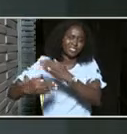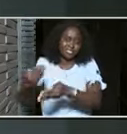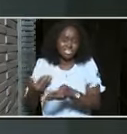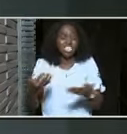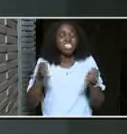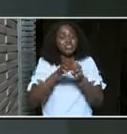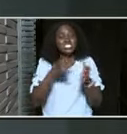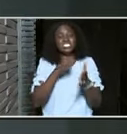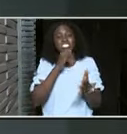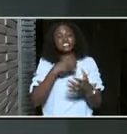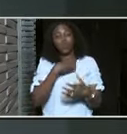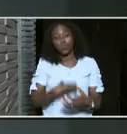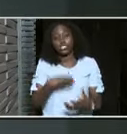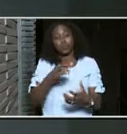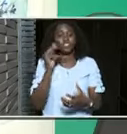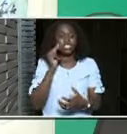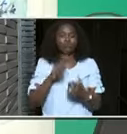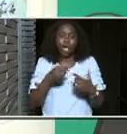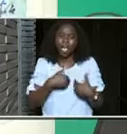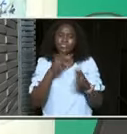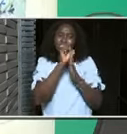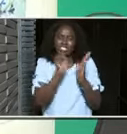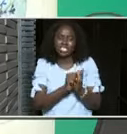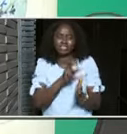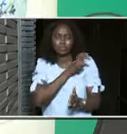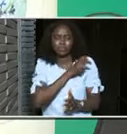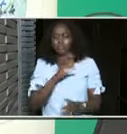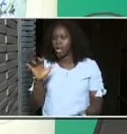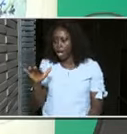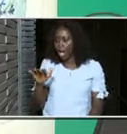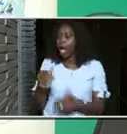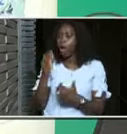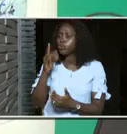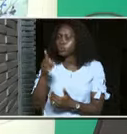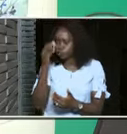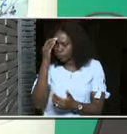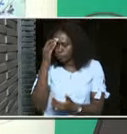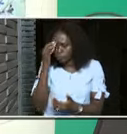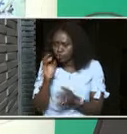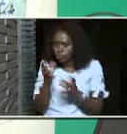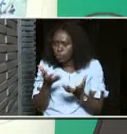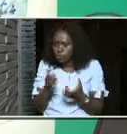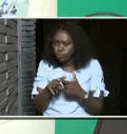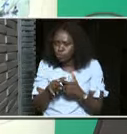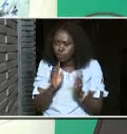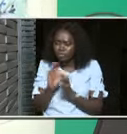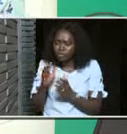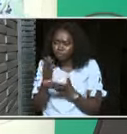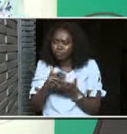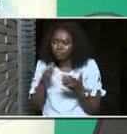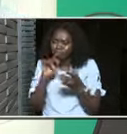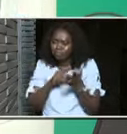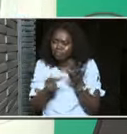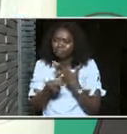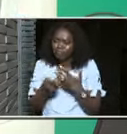to have state police, so be it. How will you know? Are you intending to call some sort of conference? How are